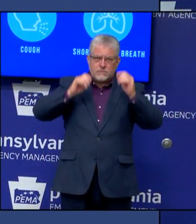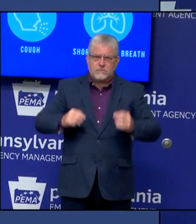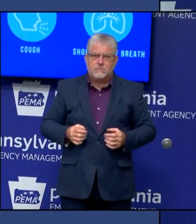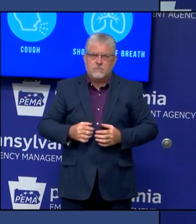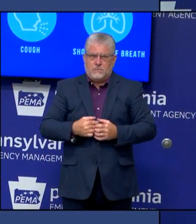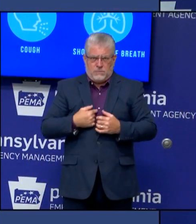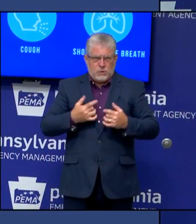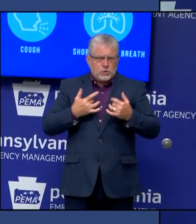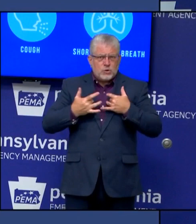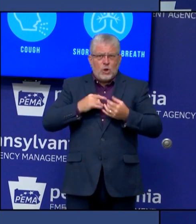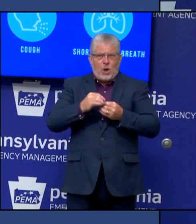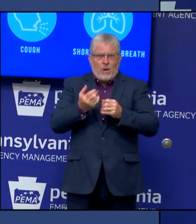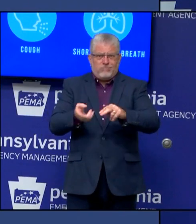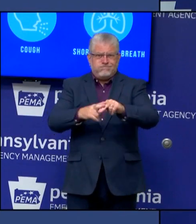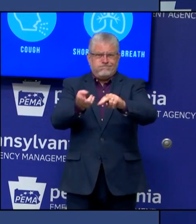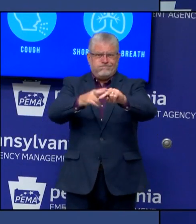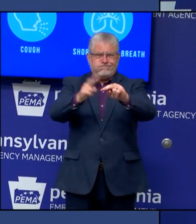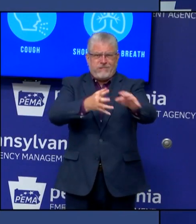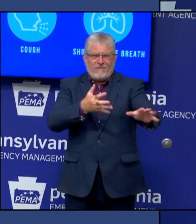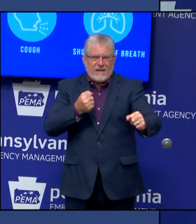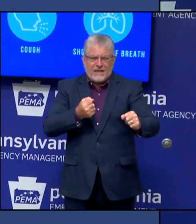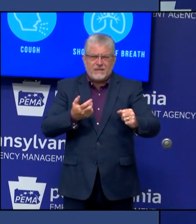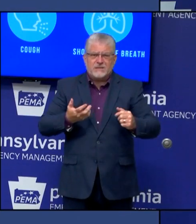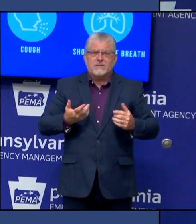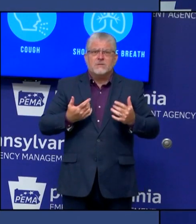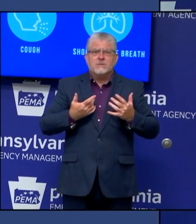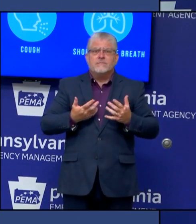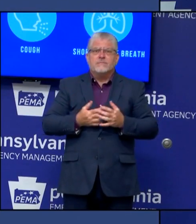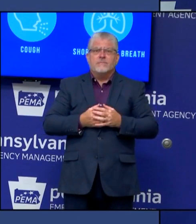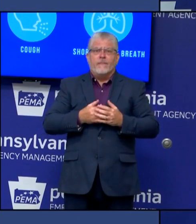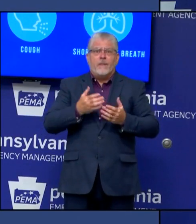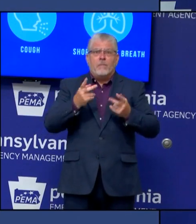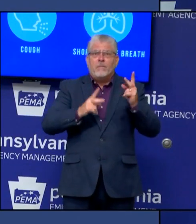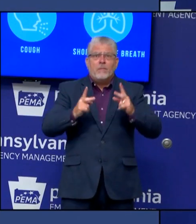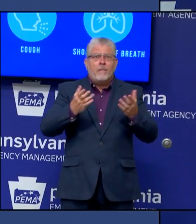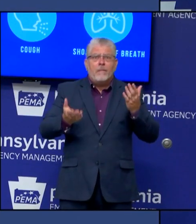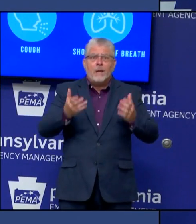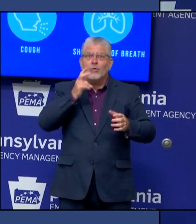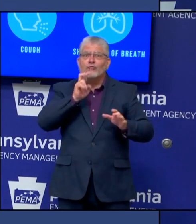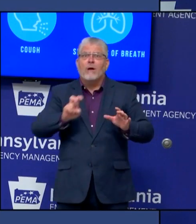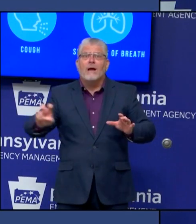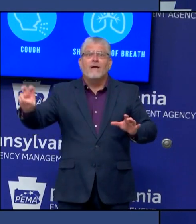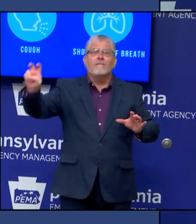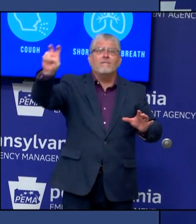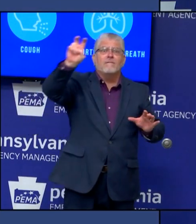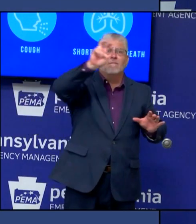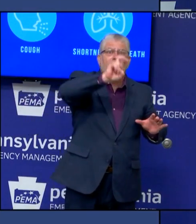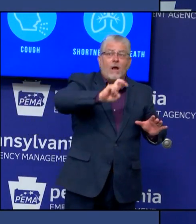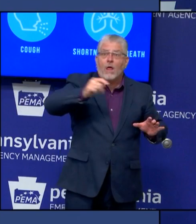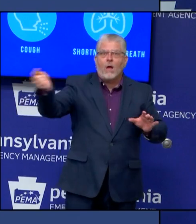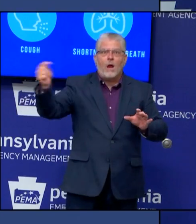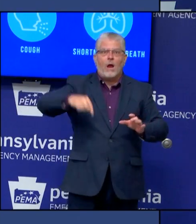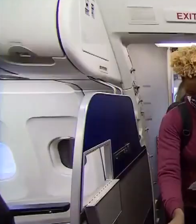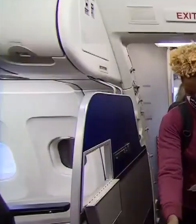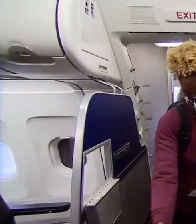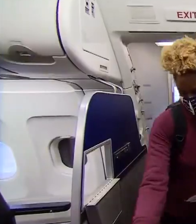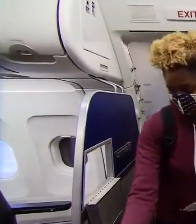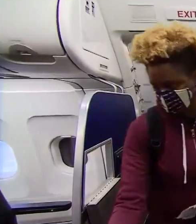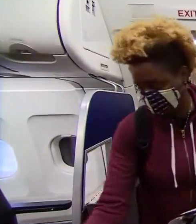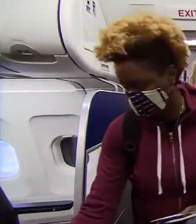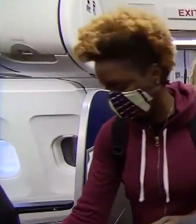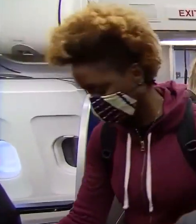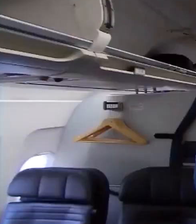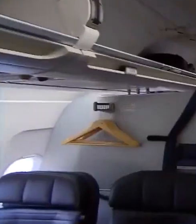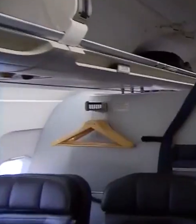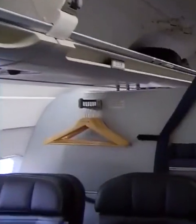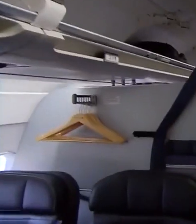we have seen in those other states. We're concerned about traveling, and we're concerned that one state will lead to a next continuous state and